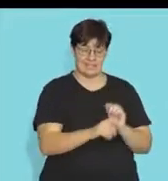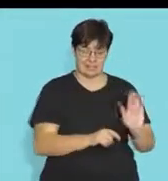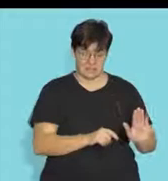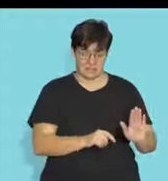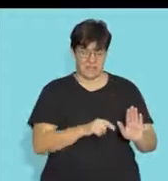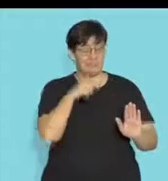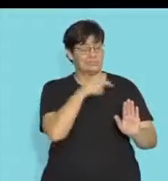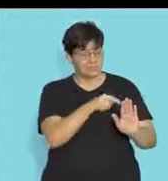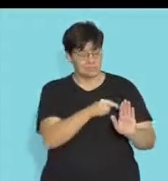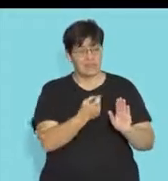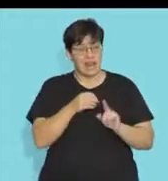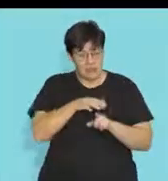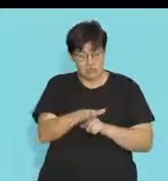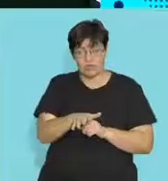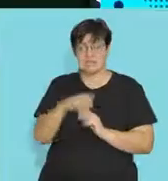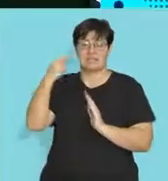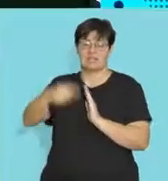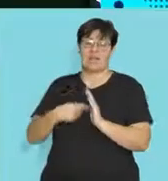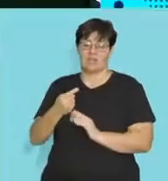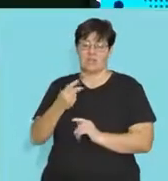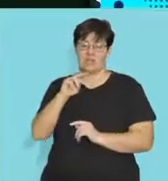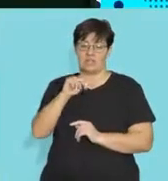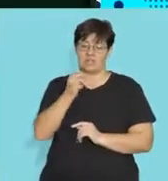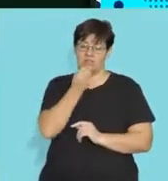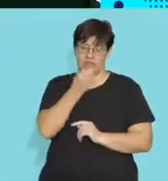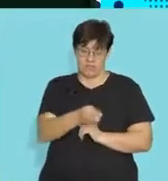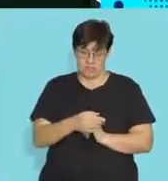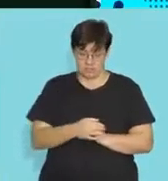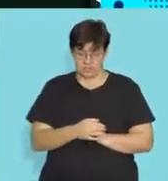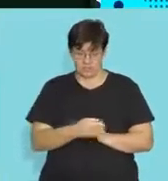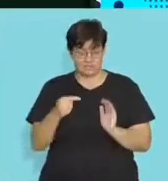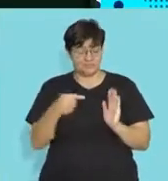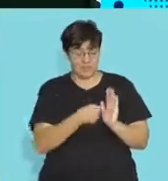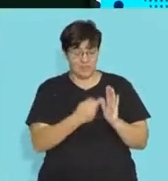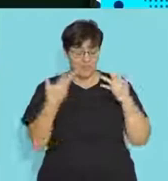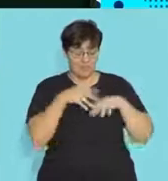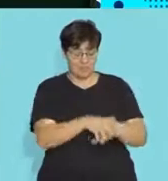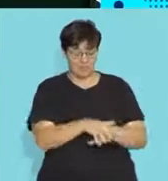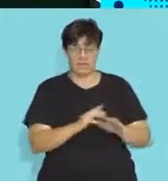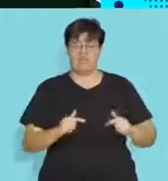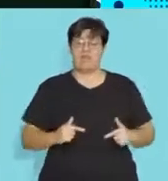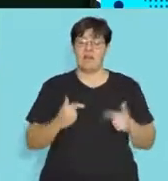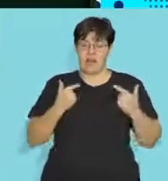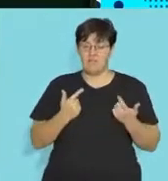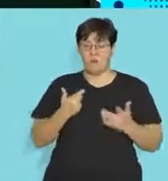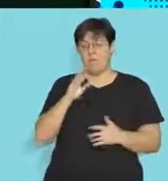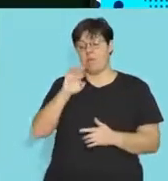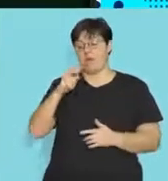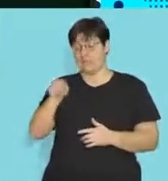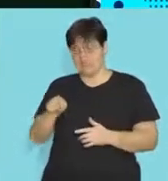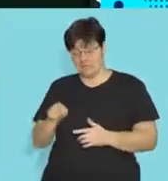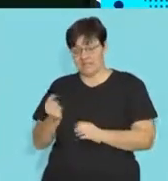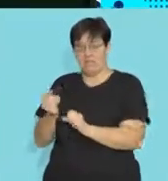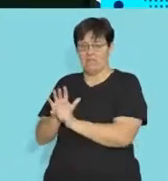factors are factors that influence our nutrient cycle. So we're going to need to understand how these cycles influence life, or the